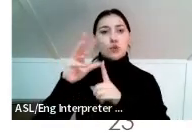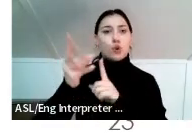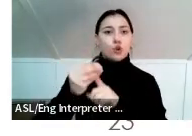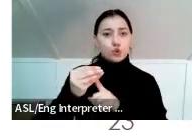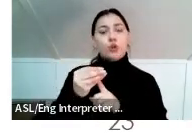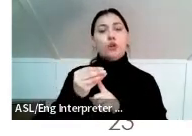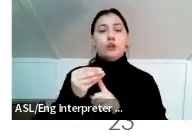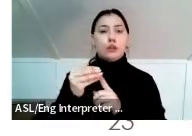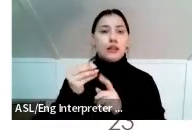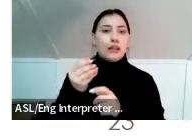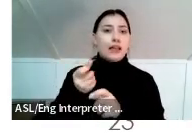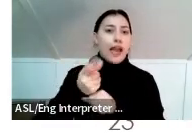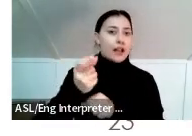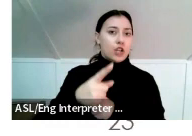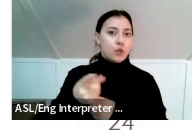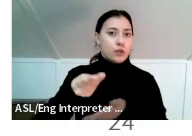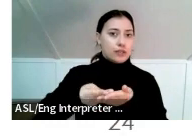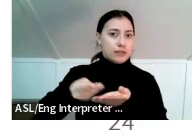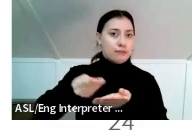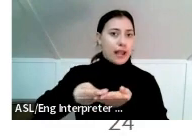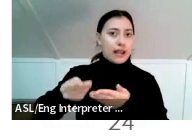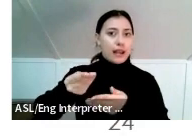plan.